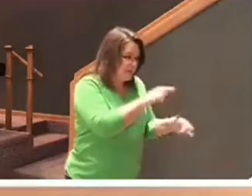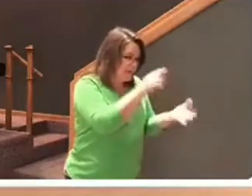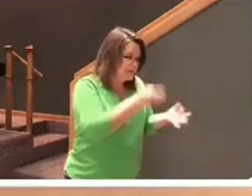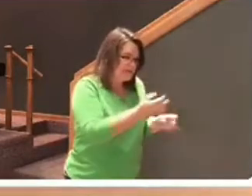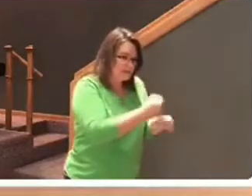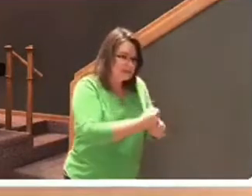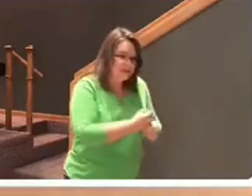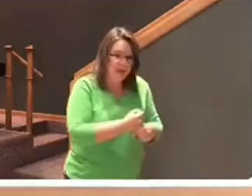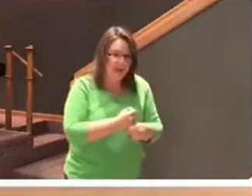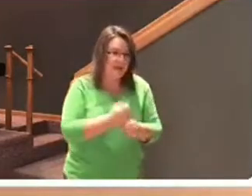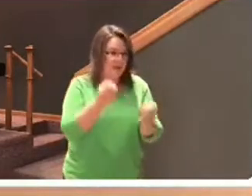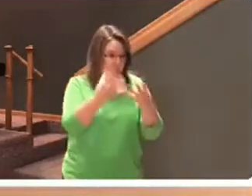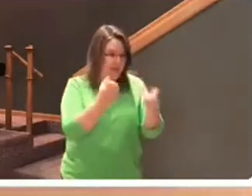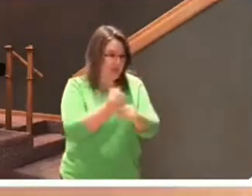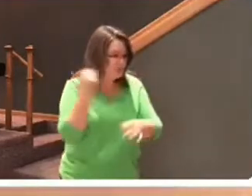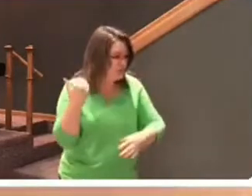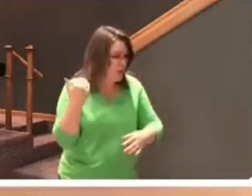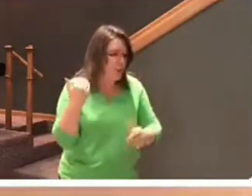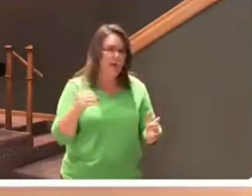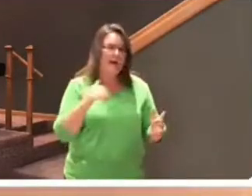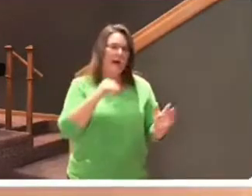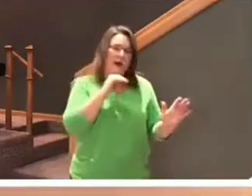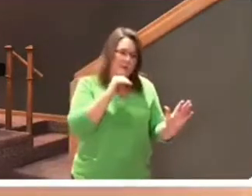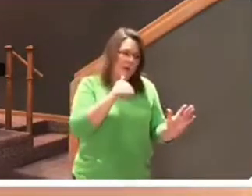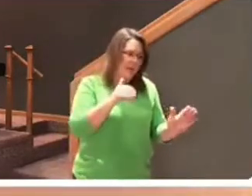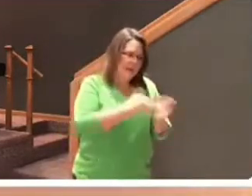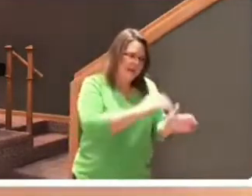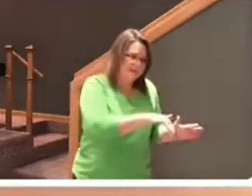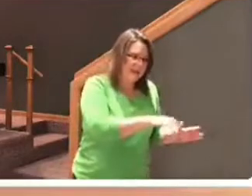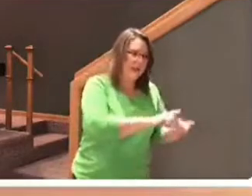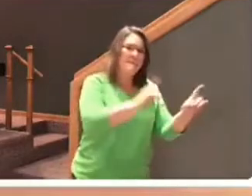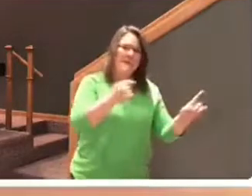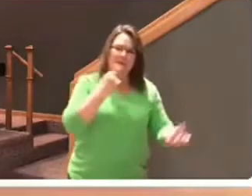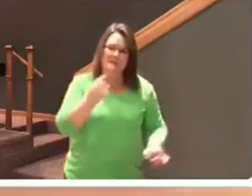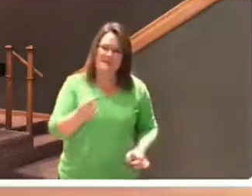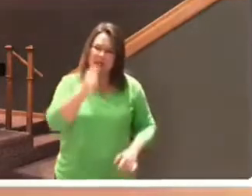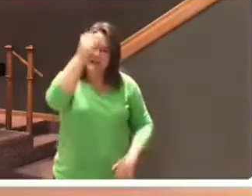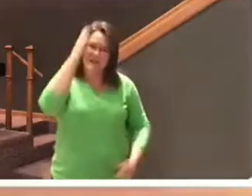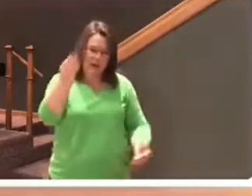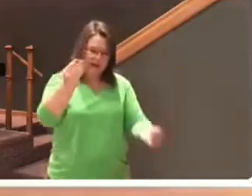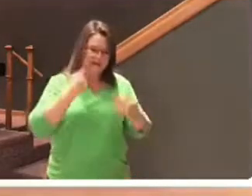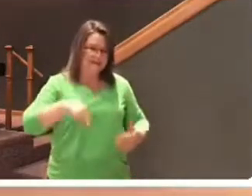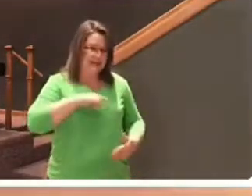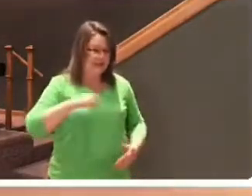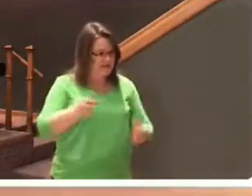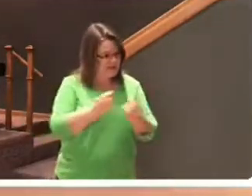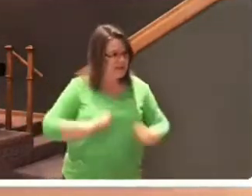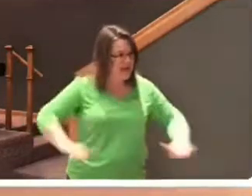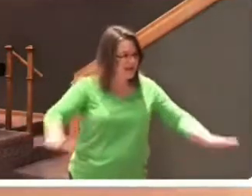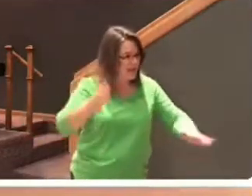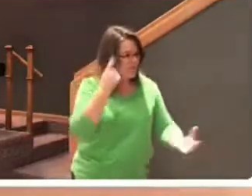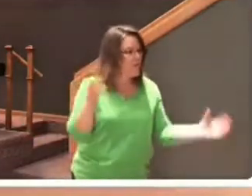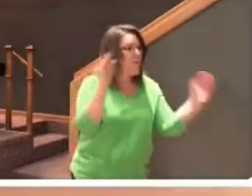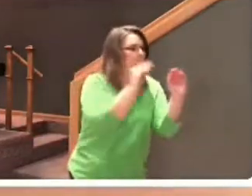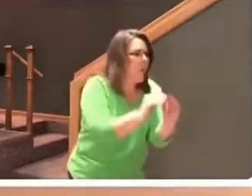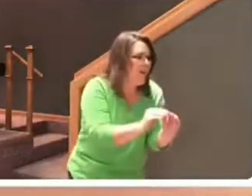was made several years ago. And I'm not dogging that, but I'm saying God has given us that land for